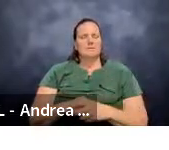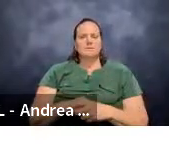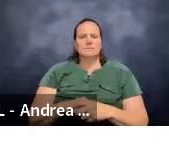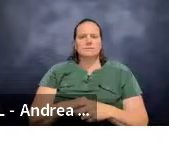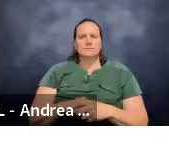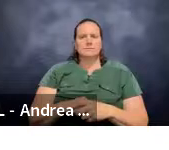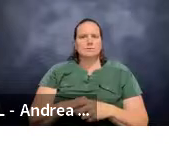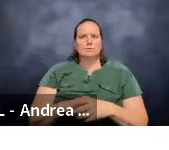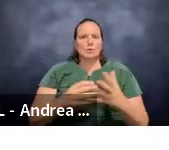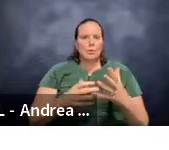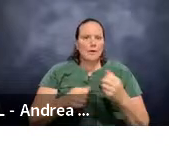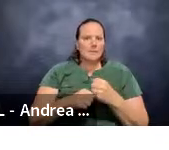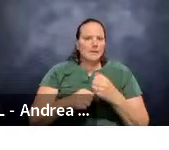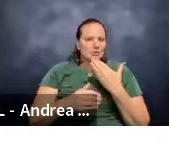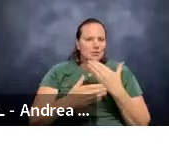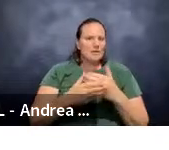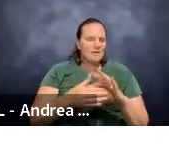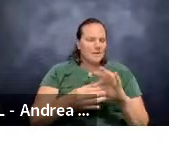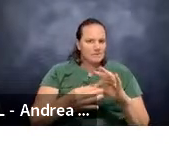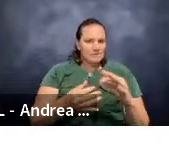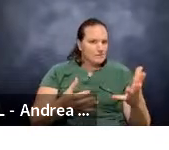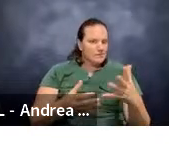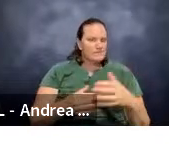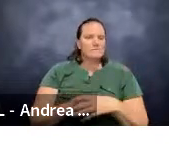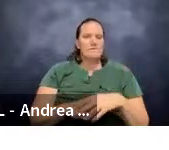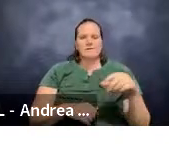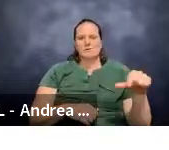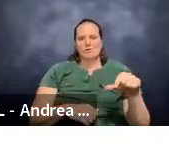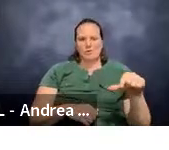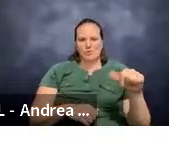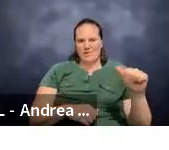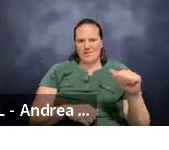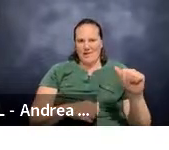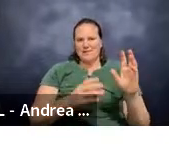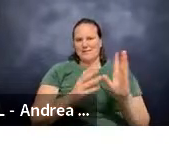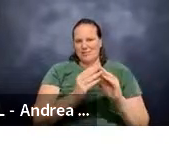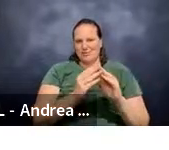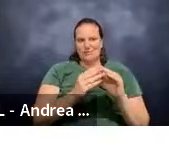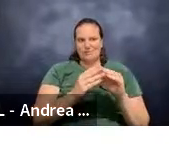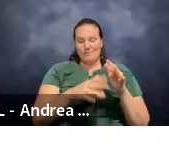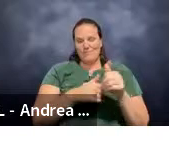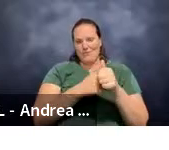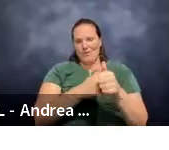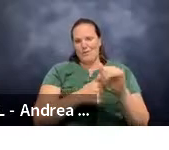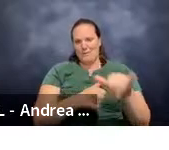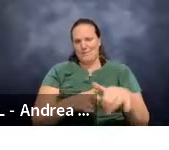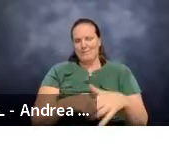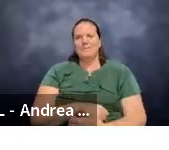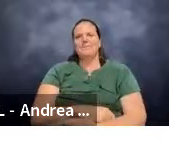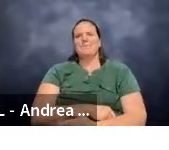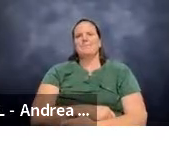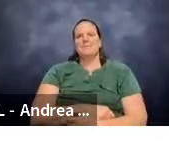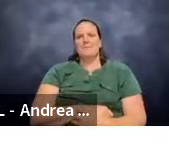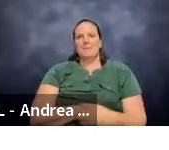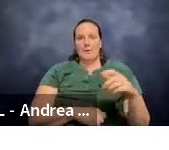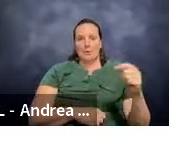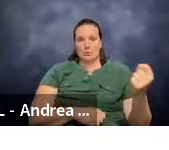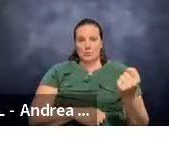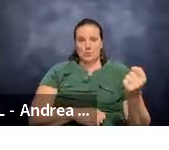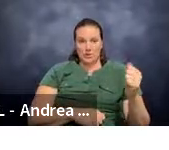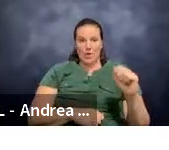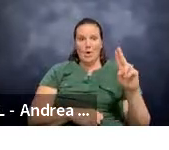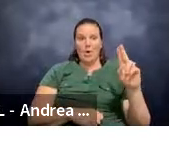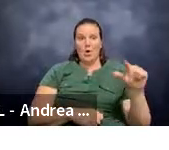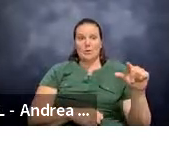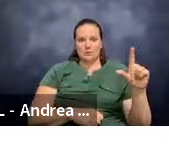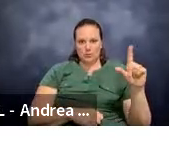about what makes a good comment, and then we had a Q&A session following all of that. And so on Tuesday, August 20th, we